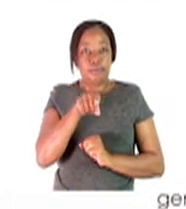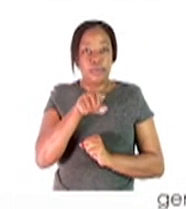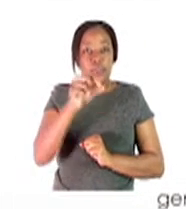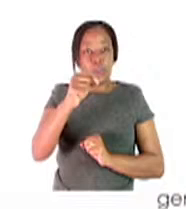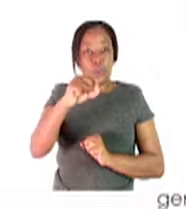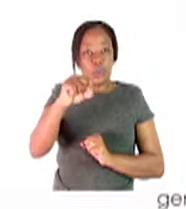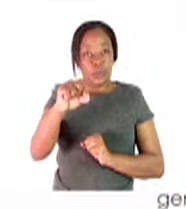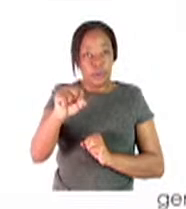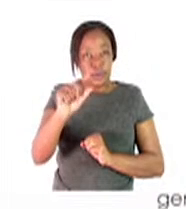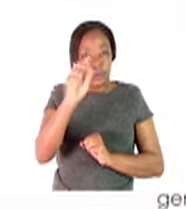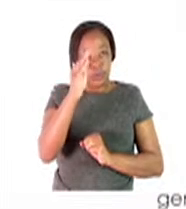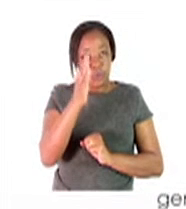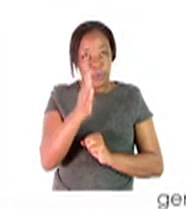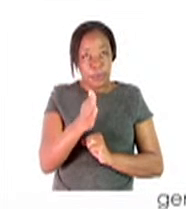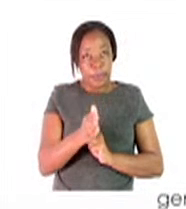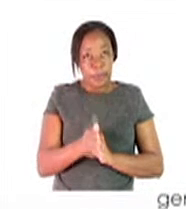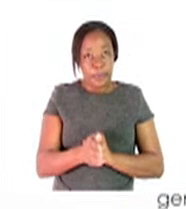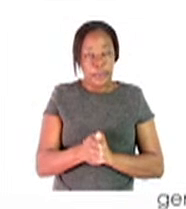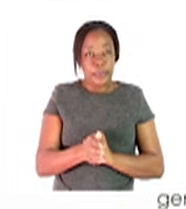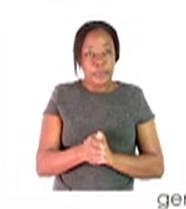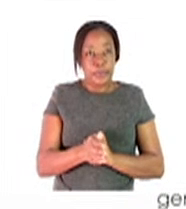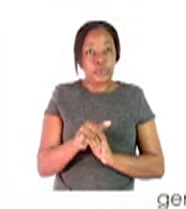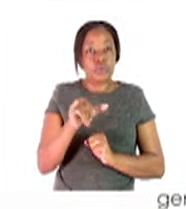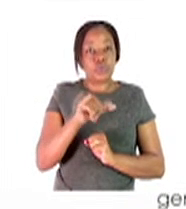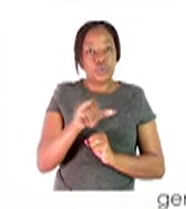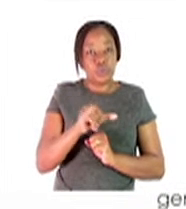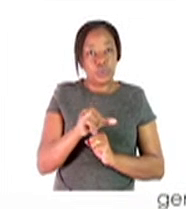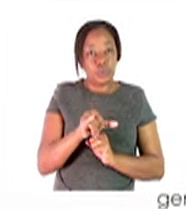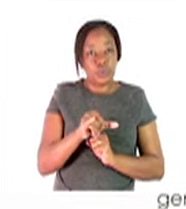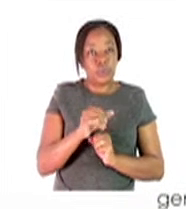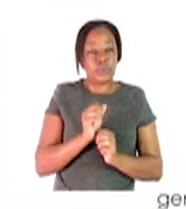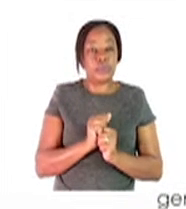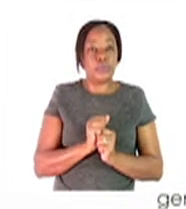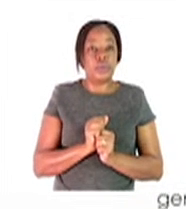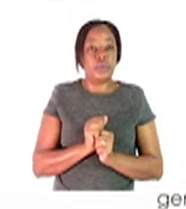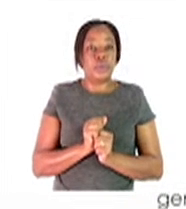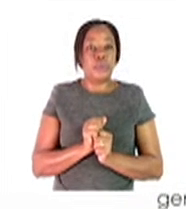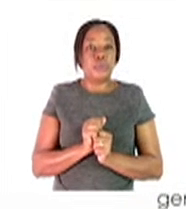right. Okay, now let's try and find the answers.